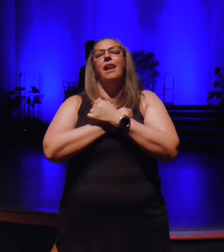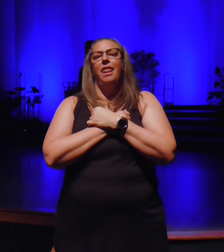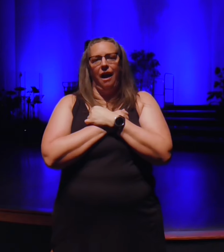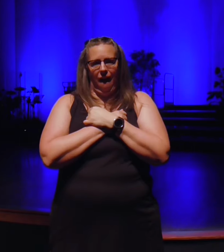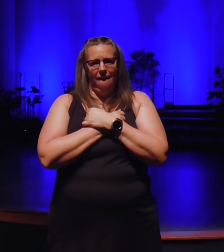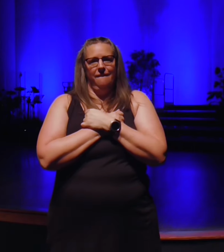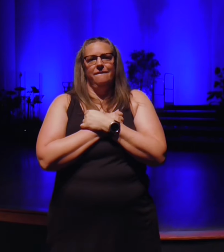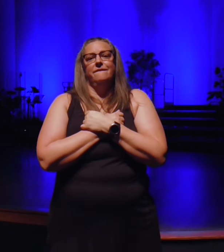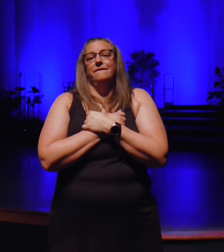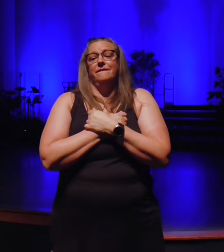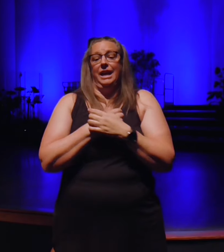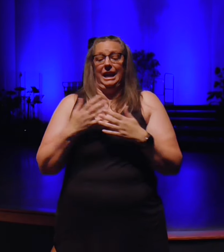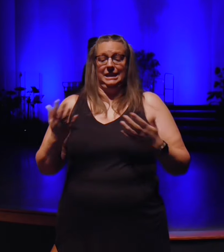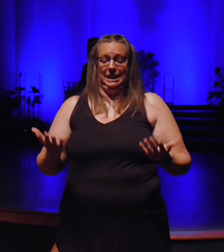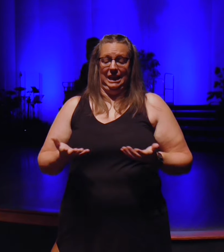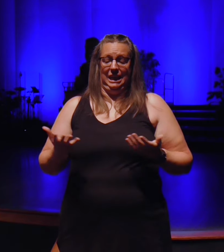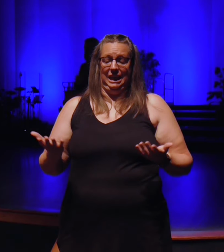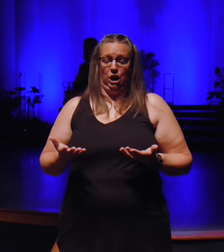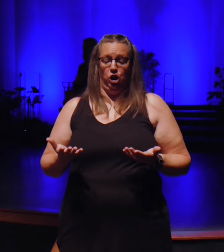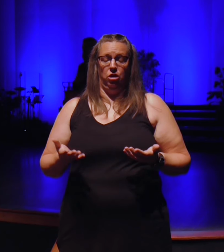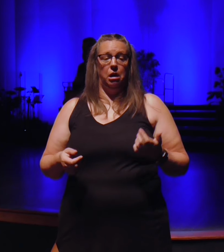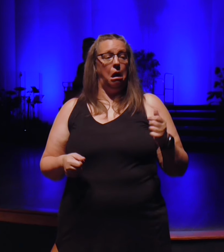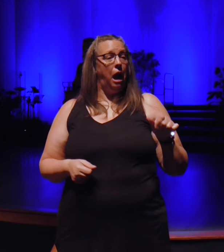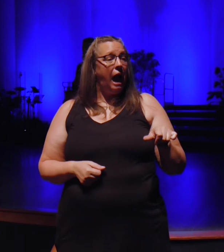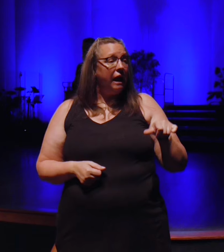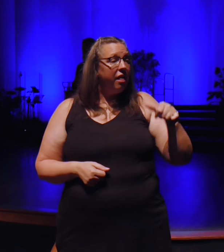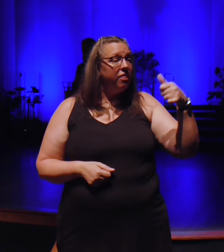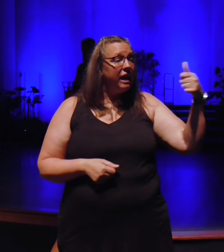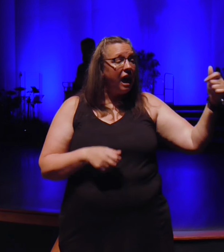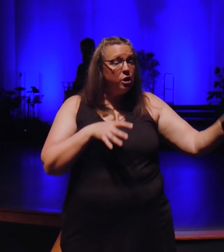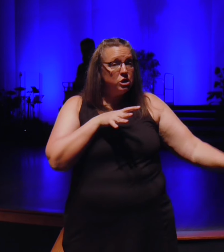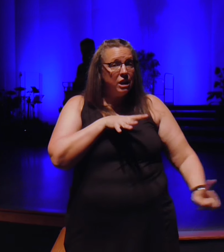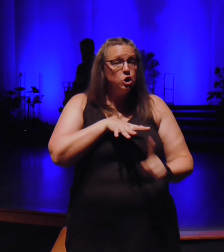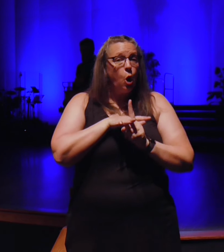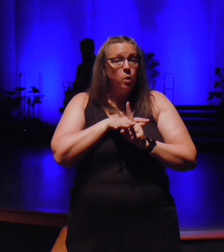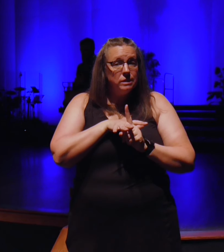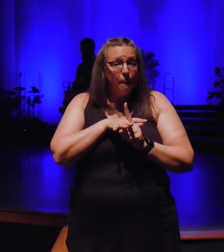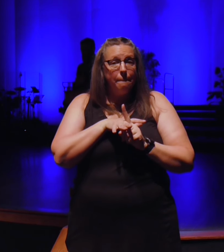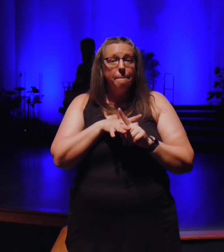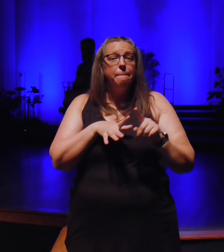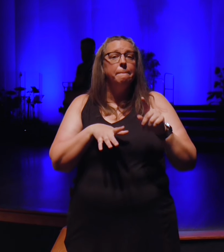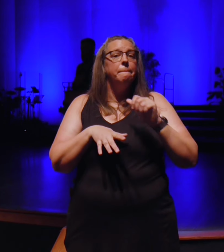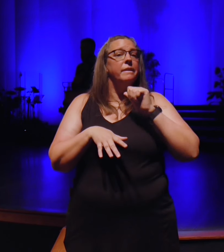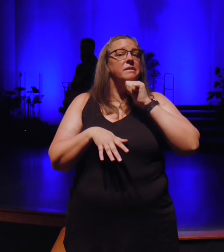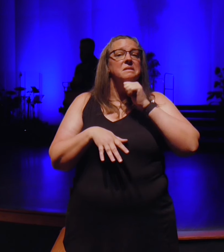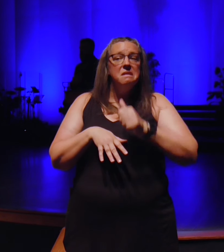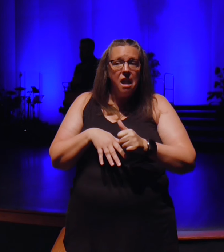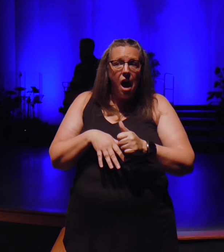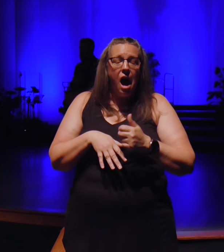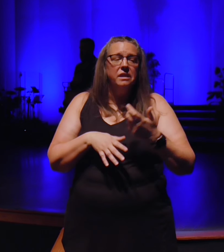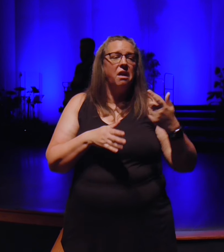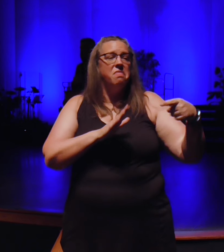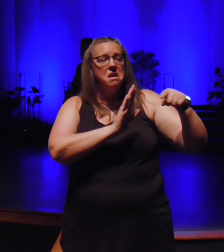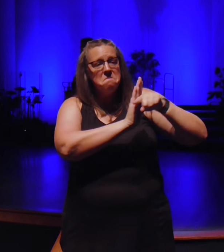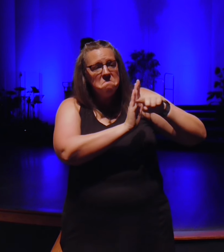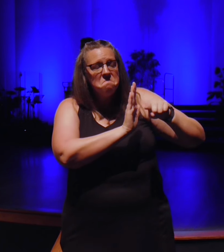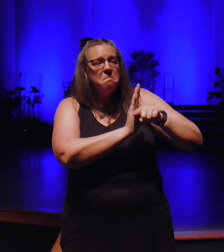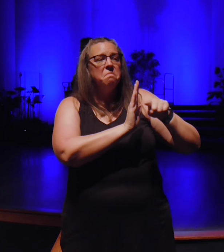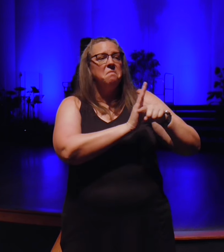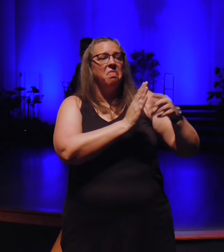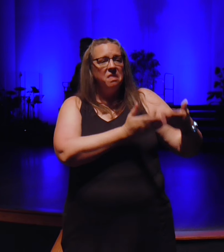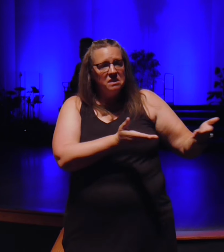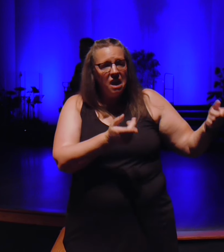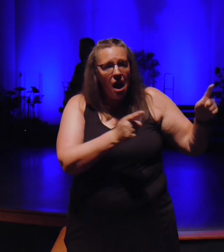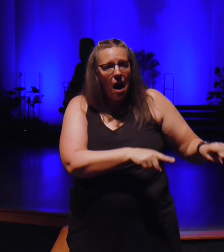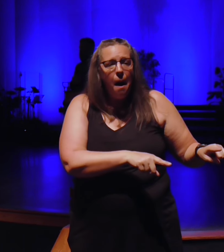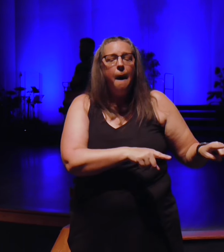And that anything that might show up for us that is not of that, any edges, any rough spots,